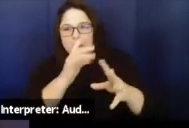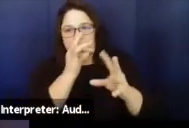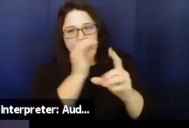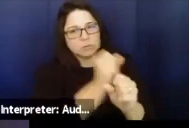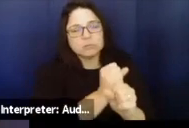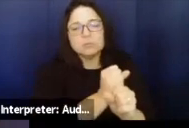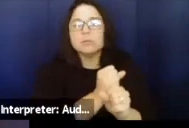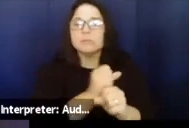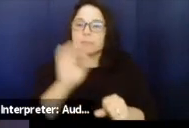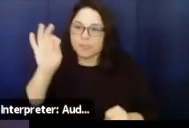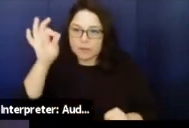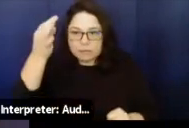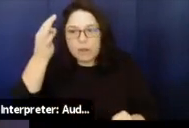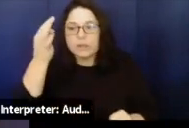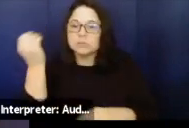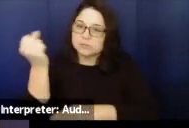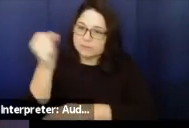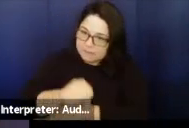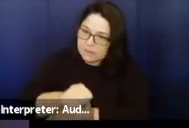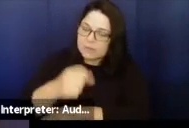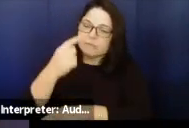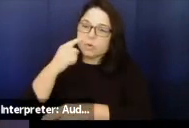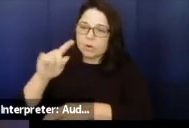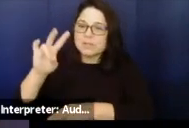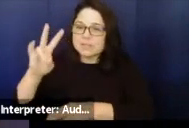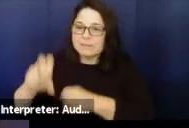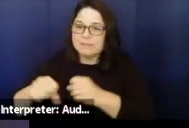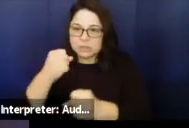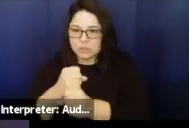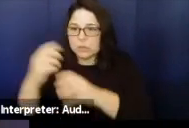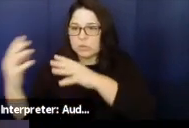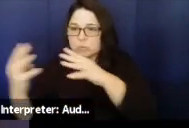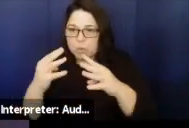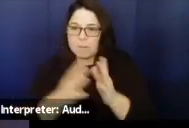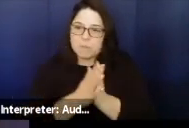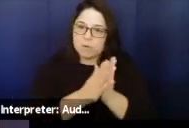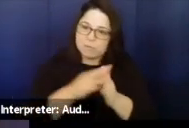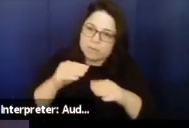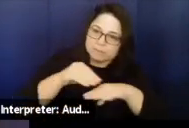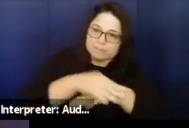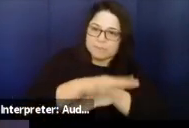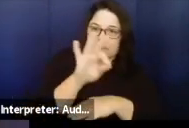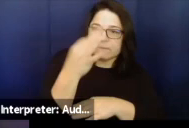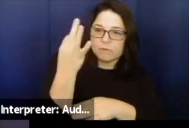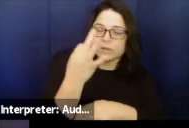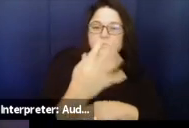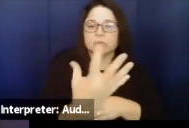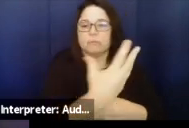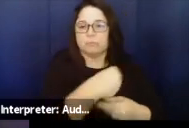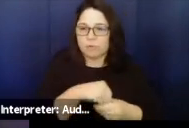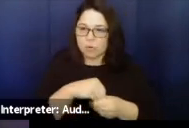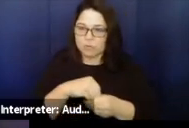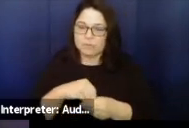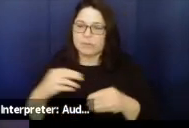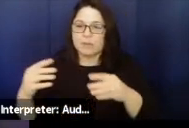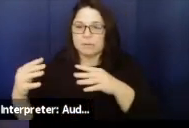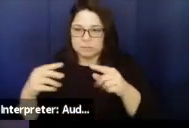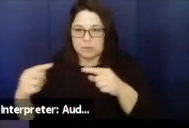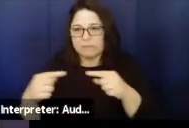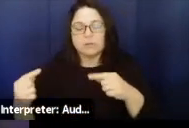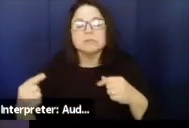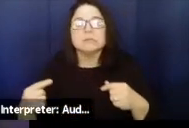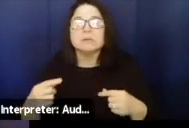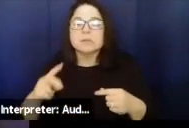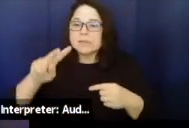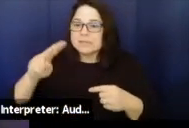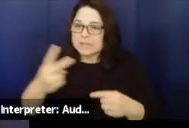defeat in the Seven Years' War motivated the French against the British in this conflict. It was this second Congress that adopted